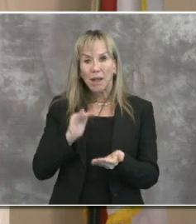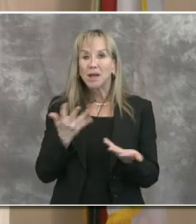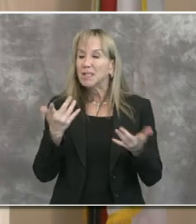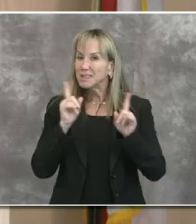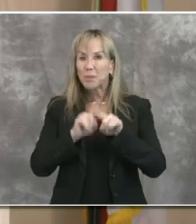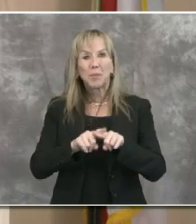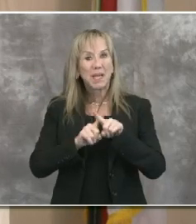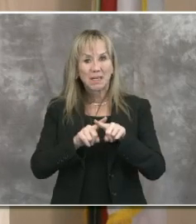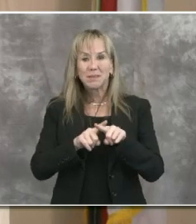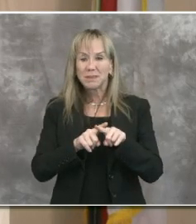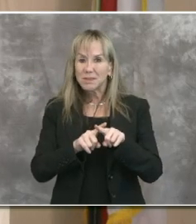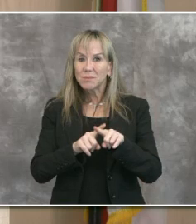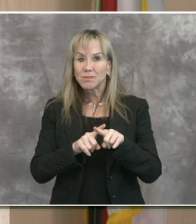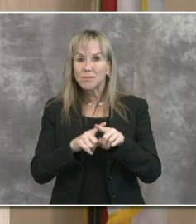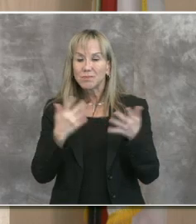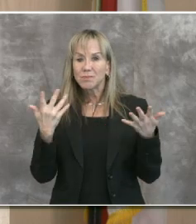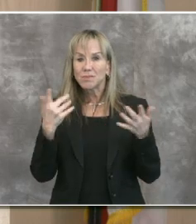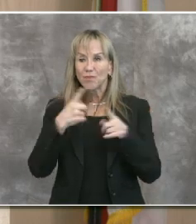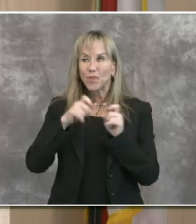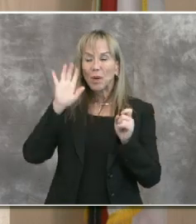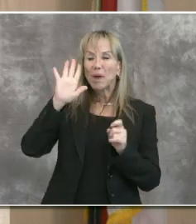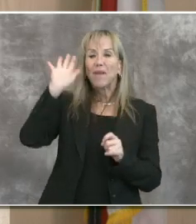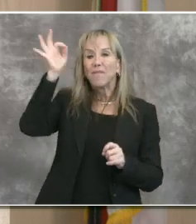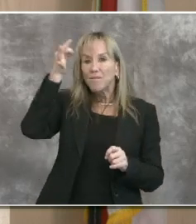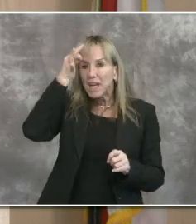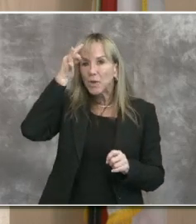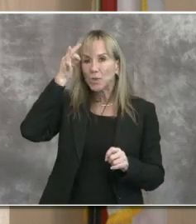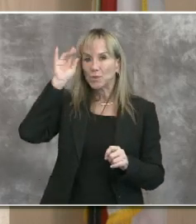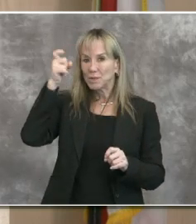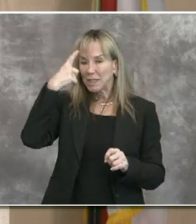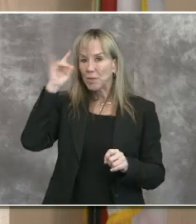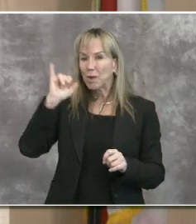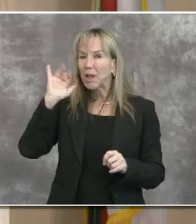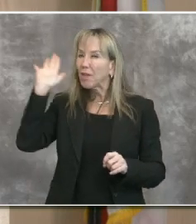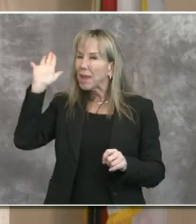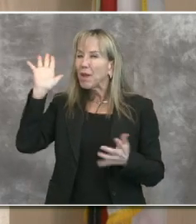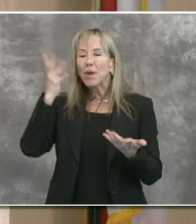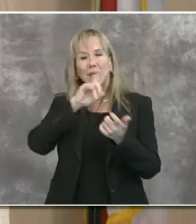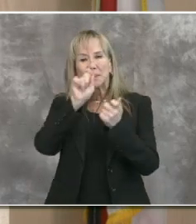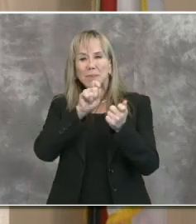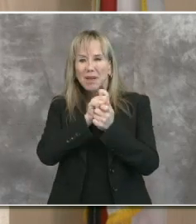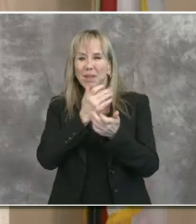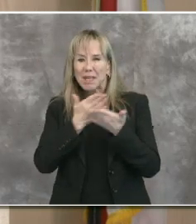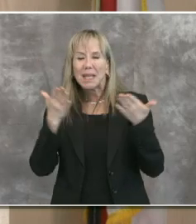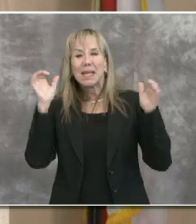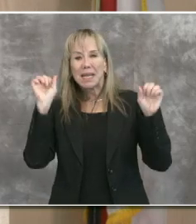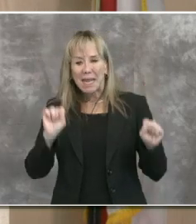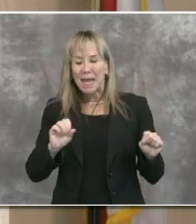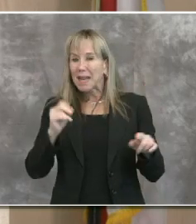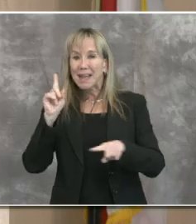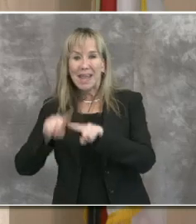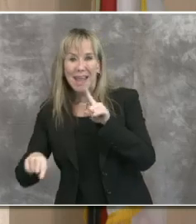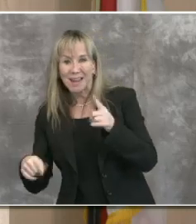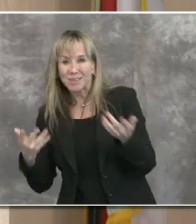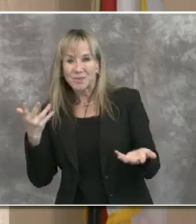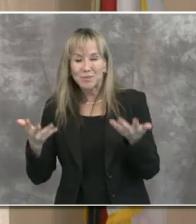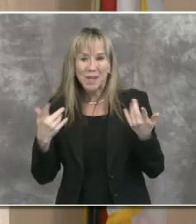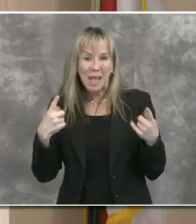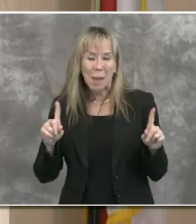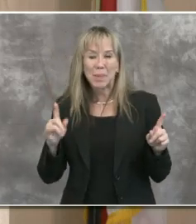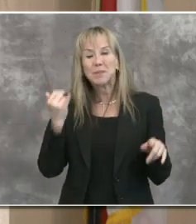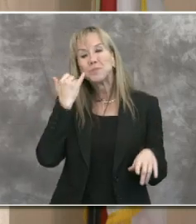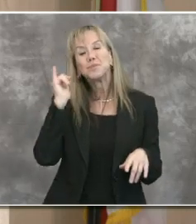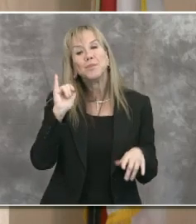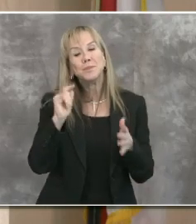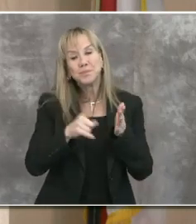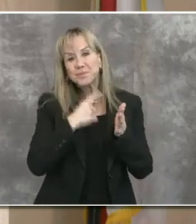depend upon the guidelines from the federal government. And there are specific things that can and cannot take place once